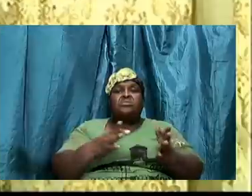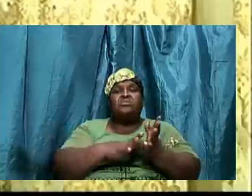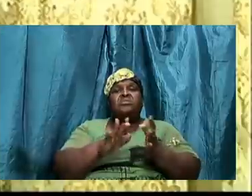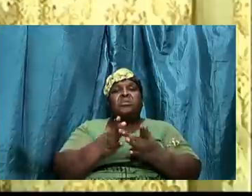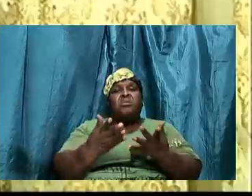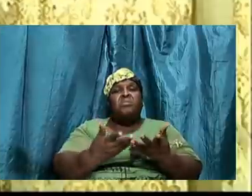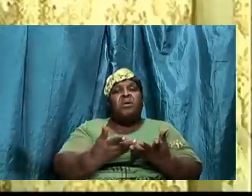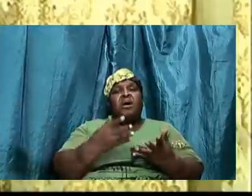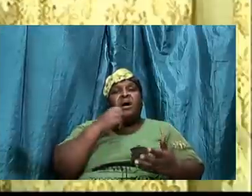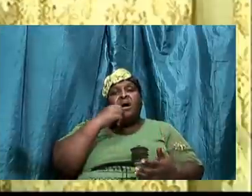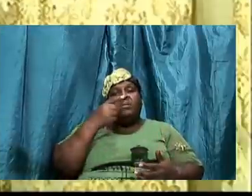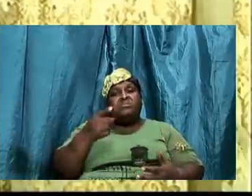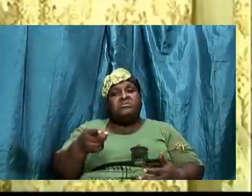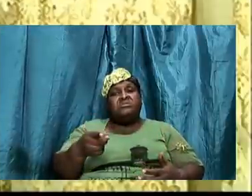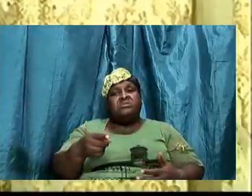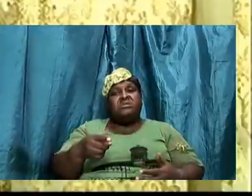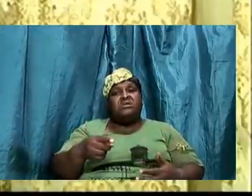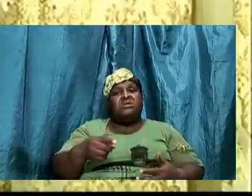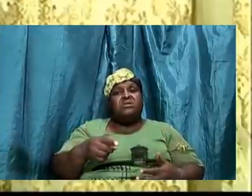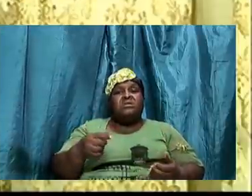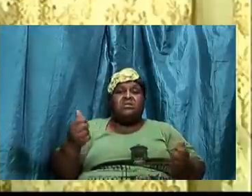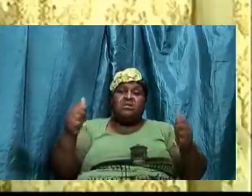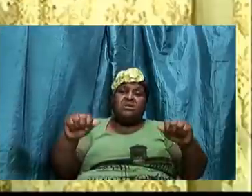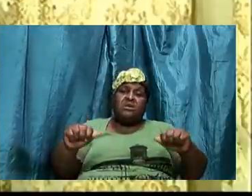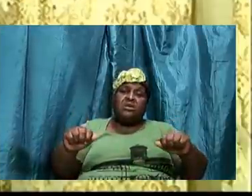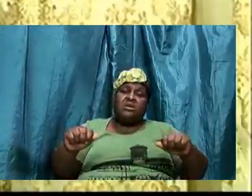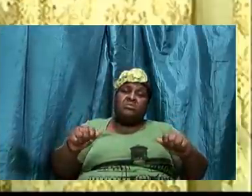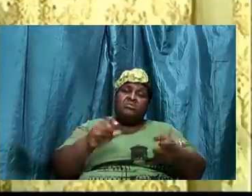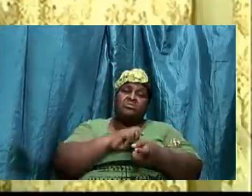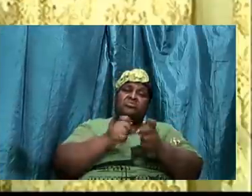they are able to disguise themselves